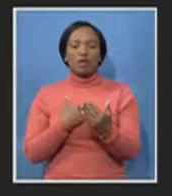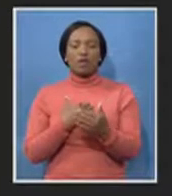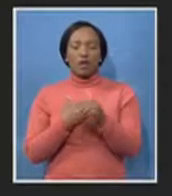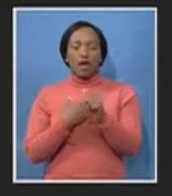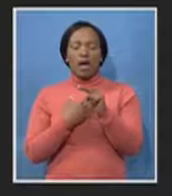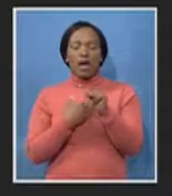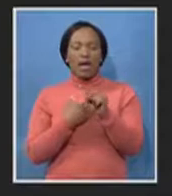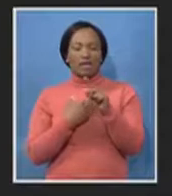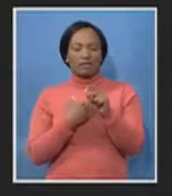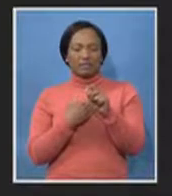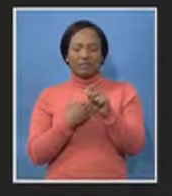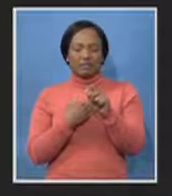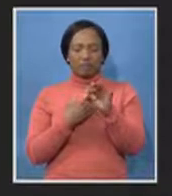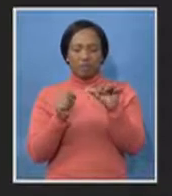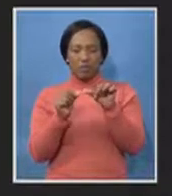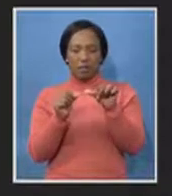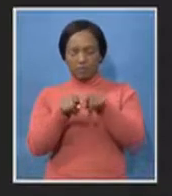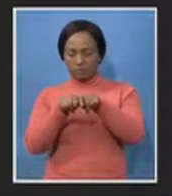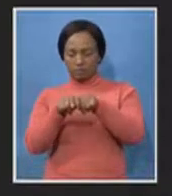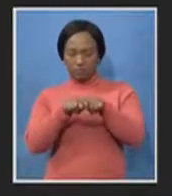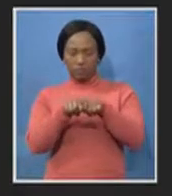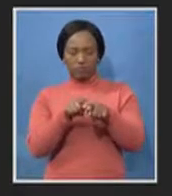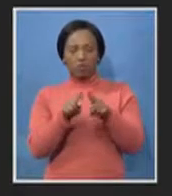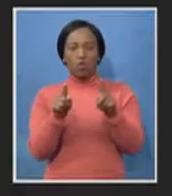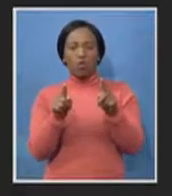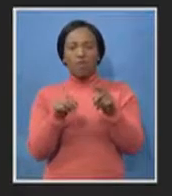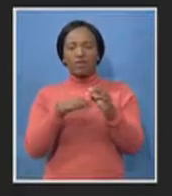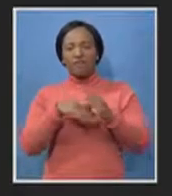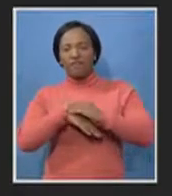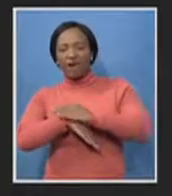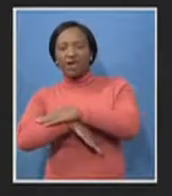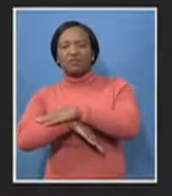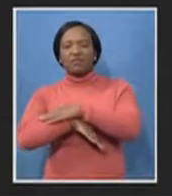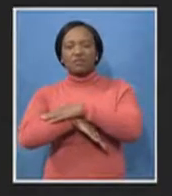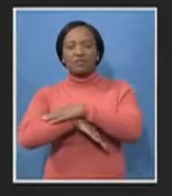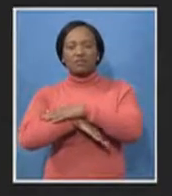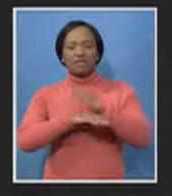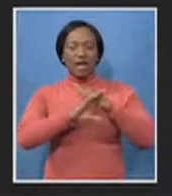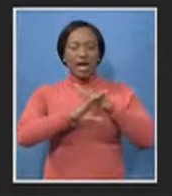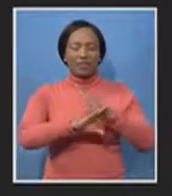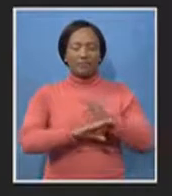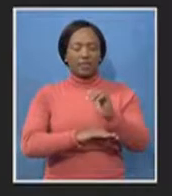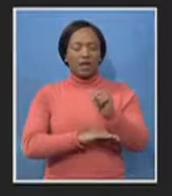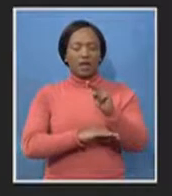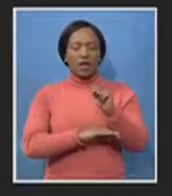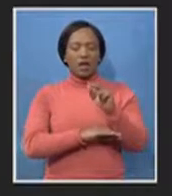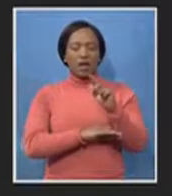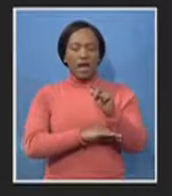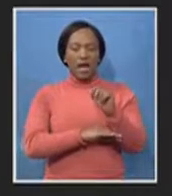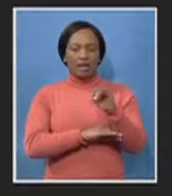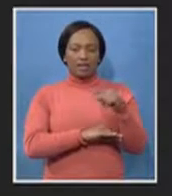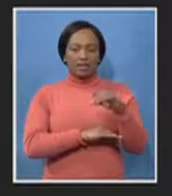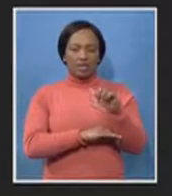that the virus will produce, called the antigens. And that way you can easily decentralize the test into the community